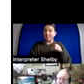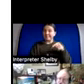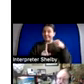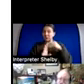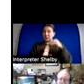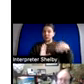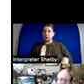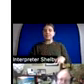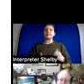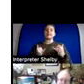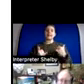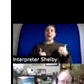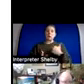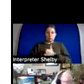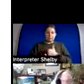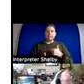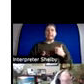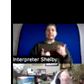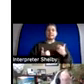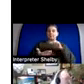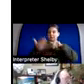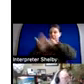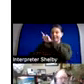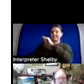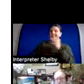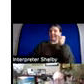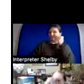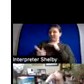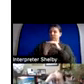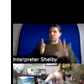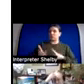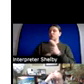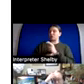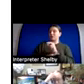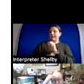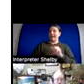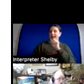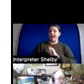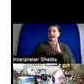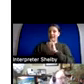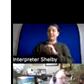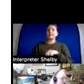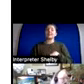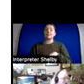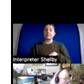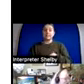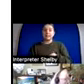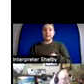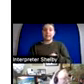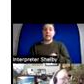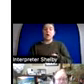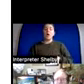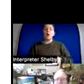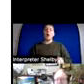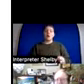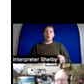student essay plagiarism checkers um but it can be used on the other side as well there's uh for example